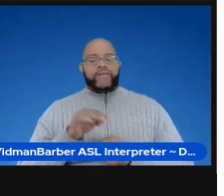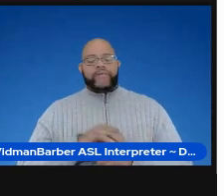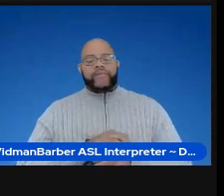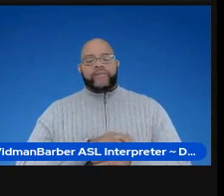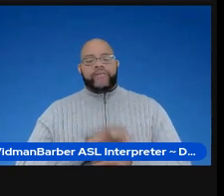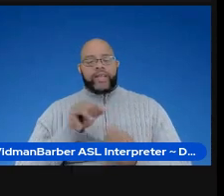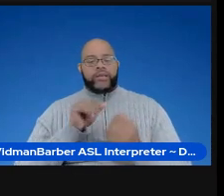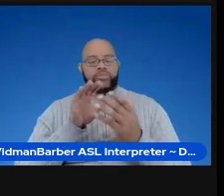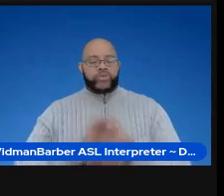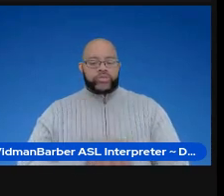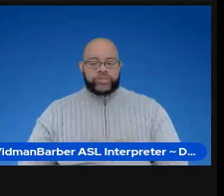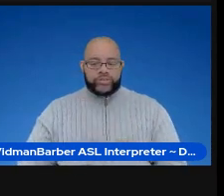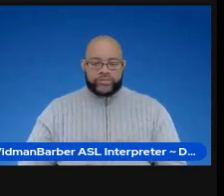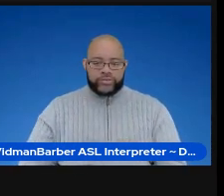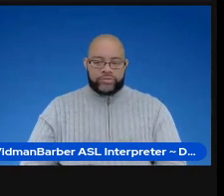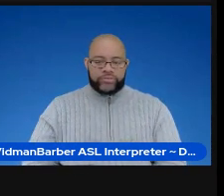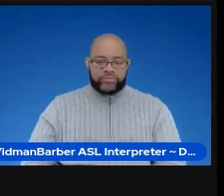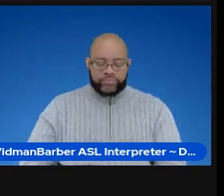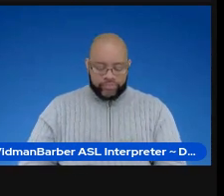approach.